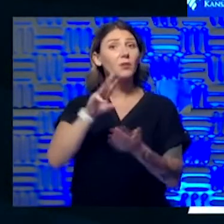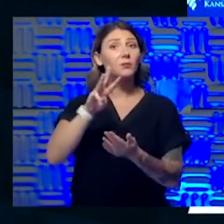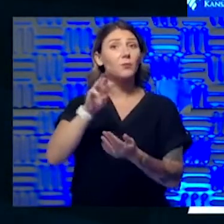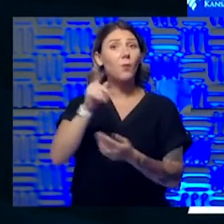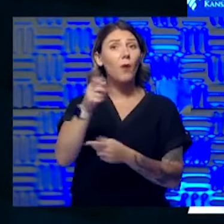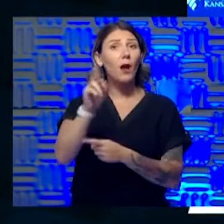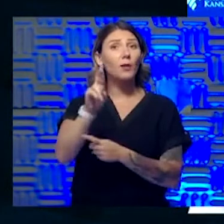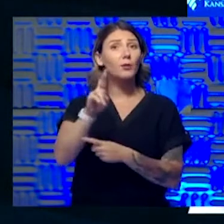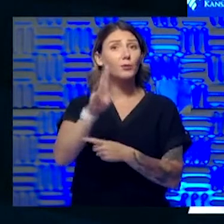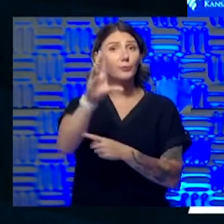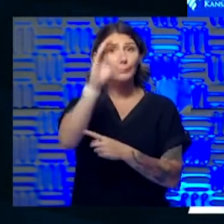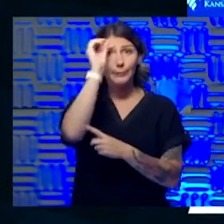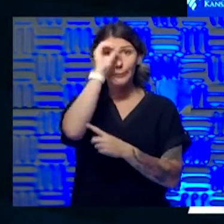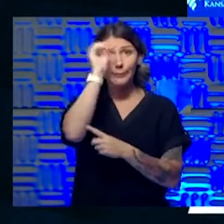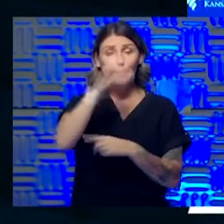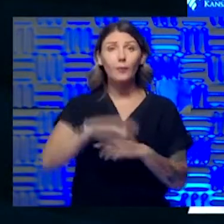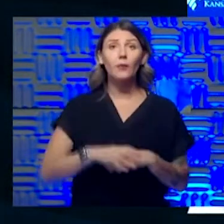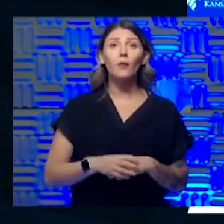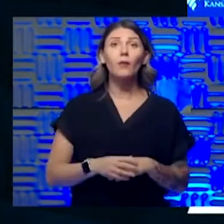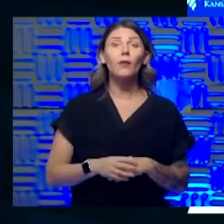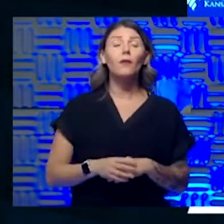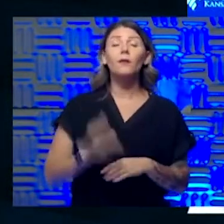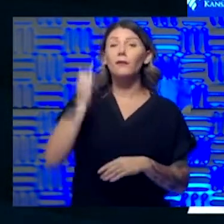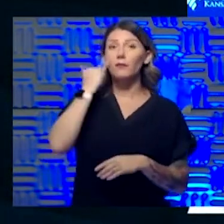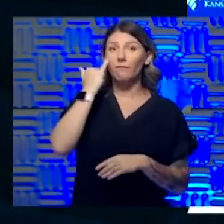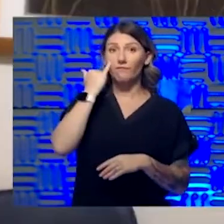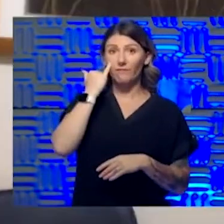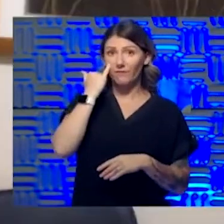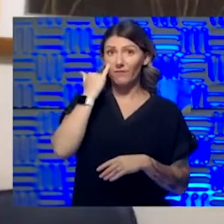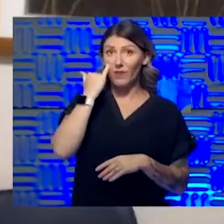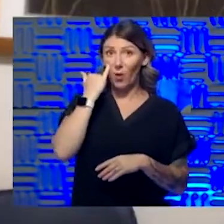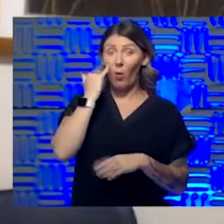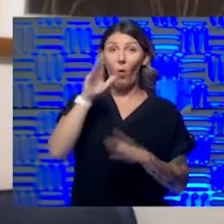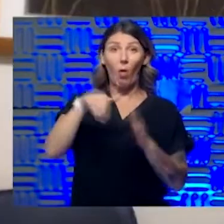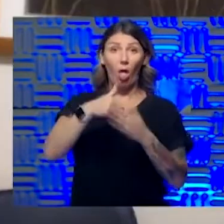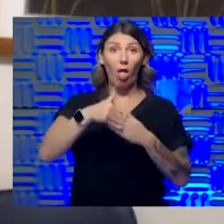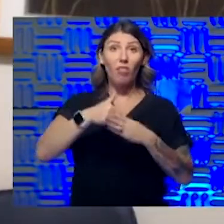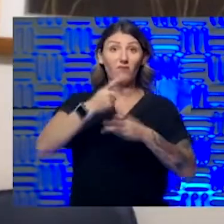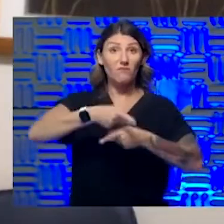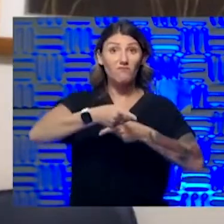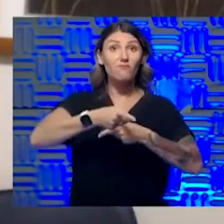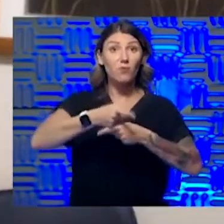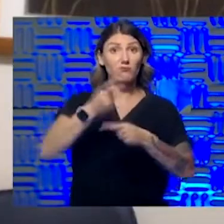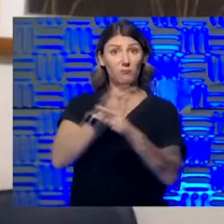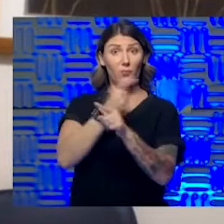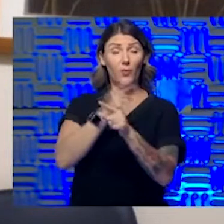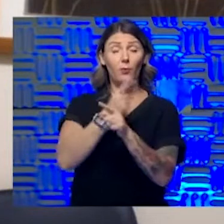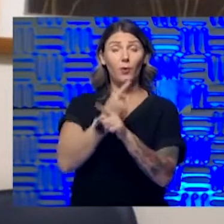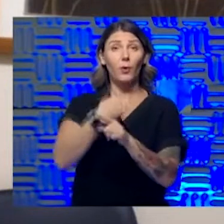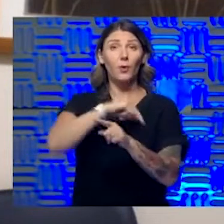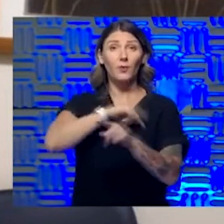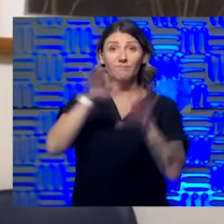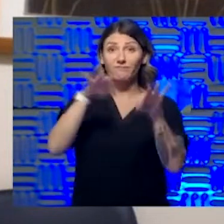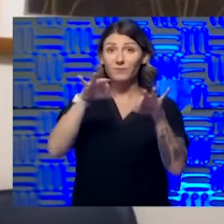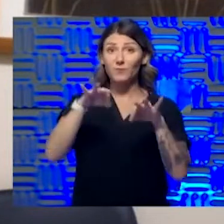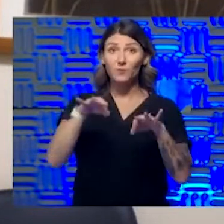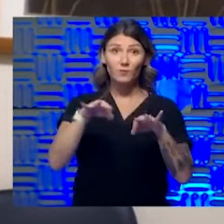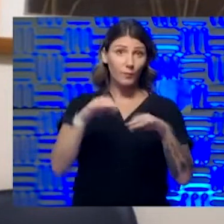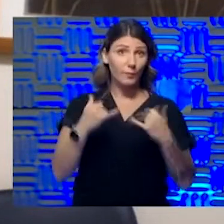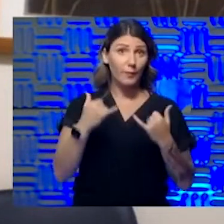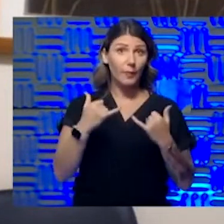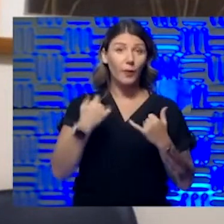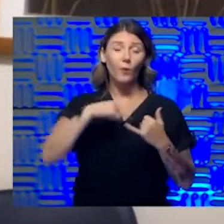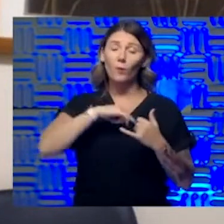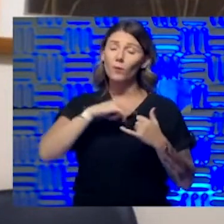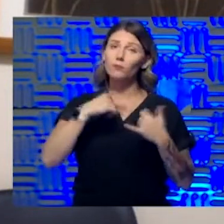I think as long as we are taking the appropriate precautions, as what we've even been describing here, we strongly encourage patients to wear